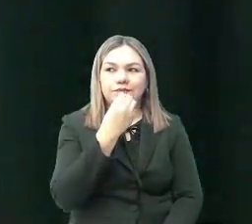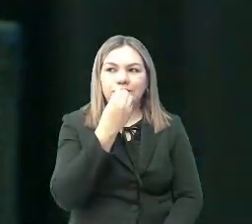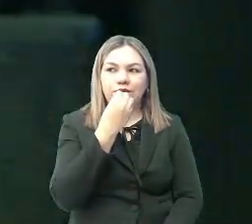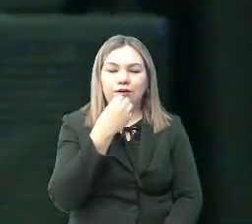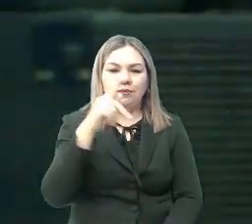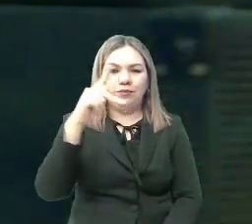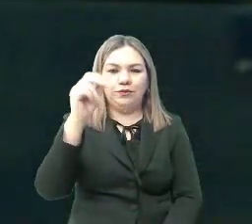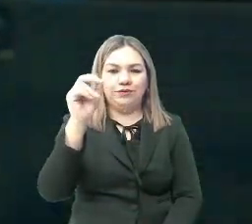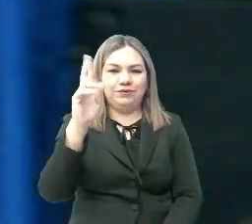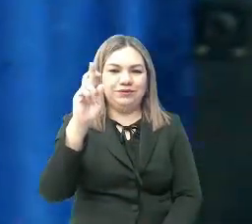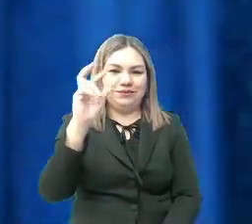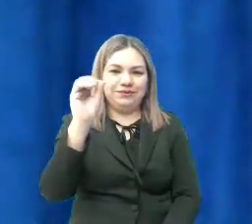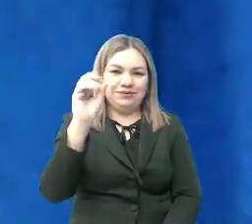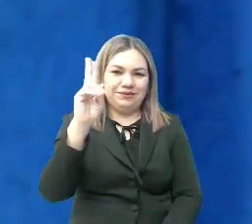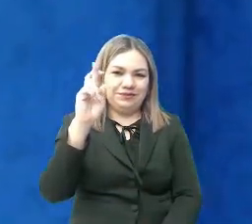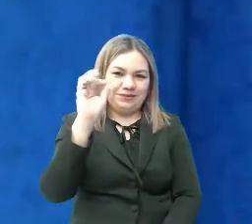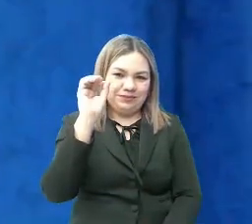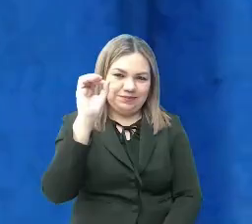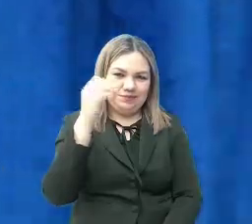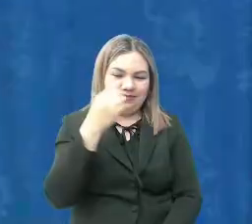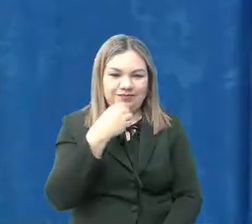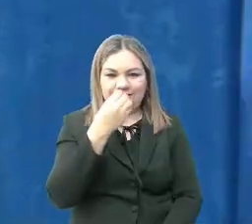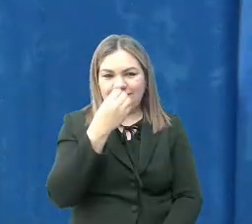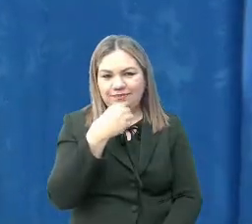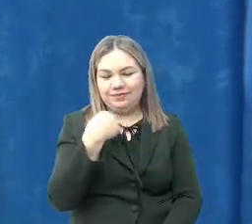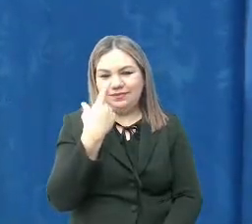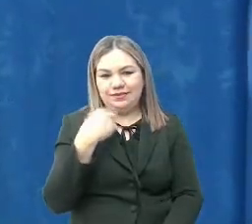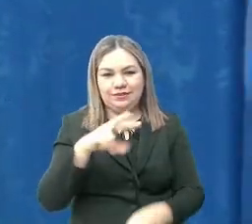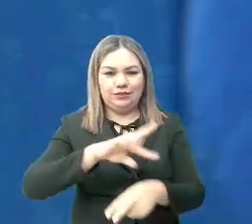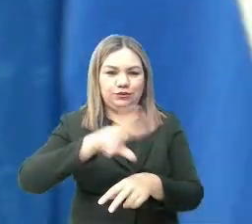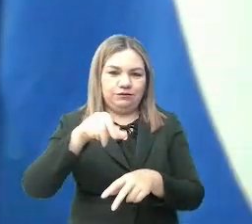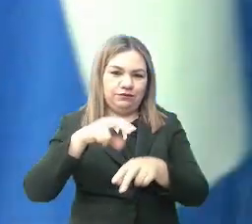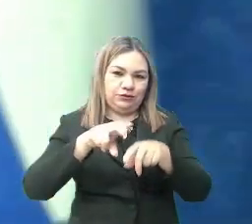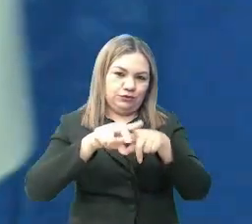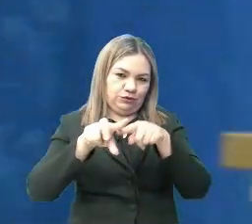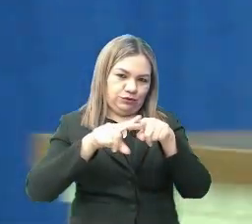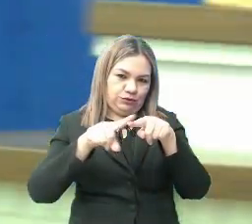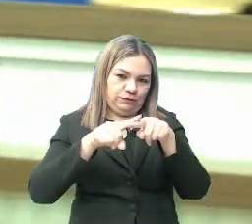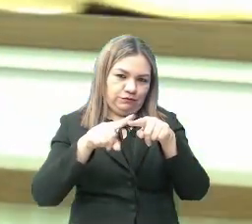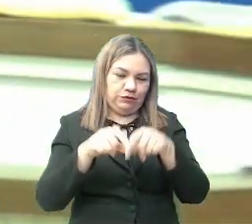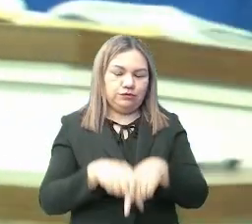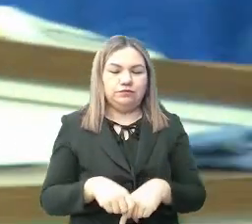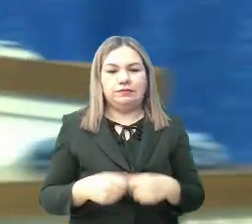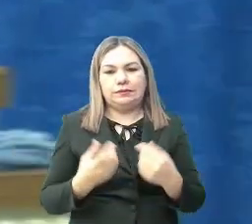Eating popcorn there. Oh, how good.